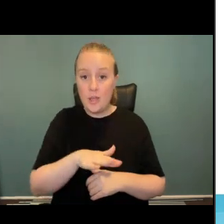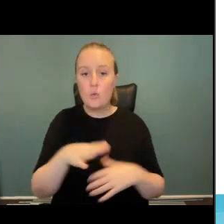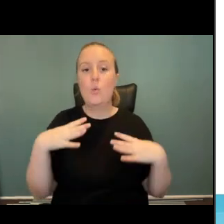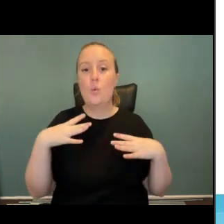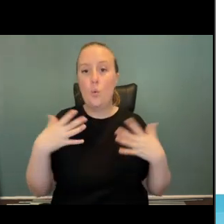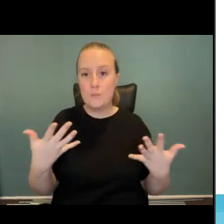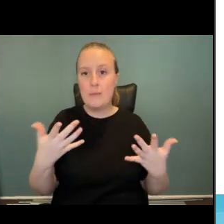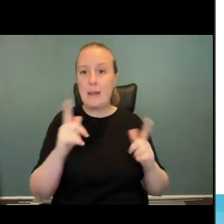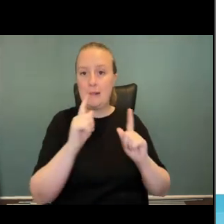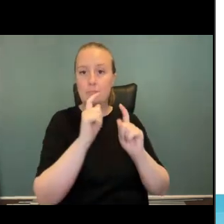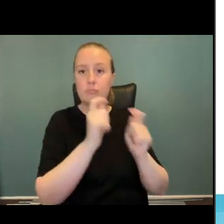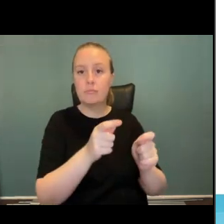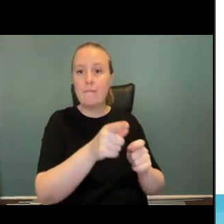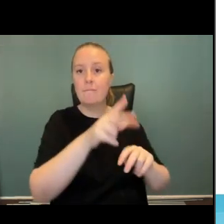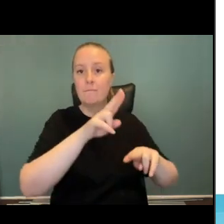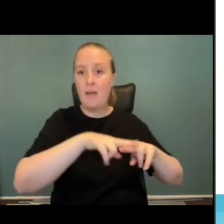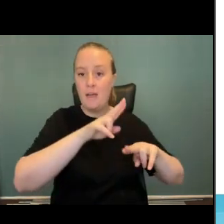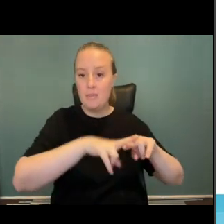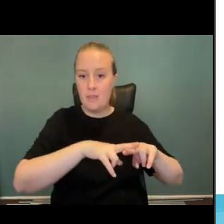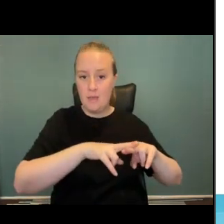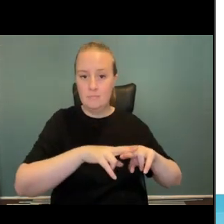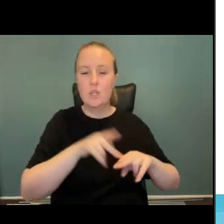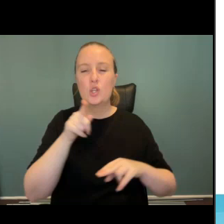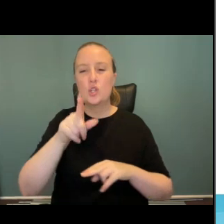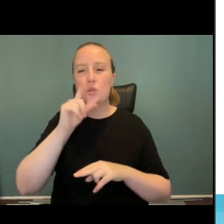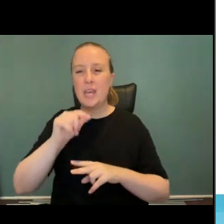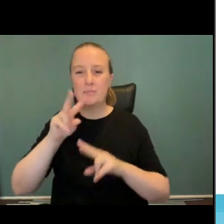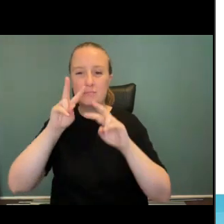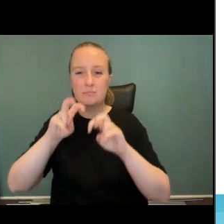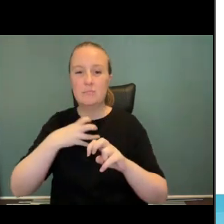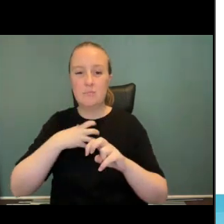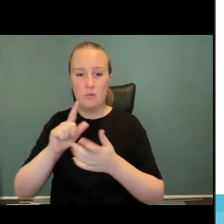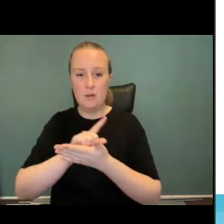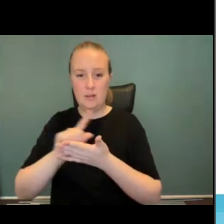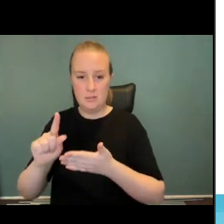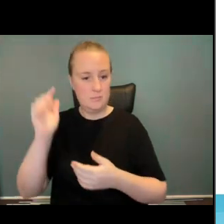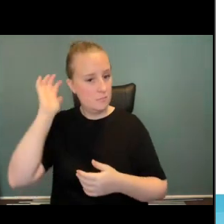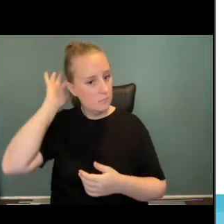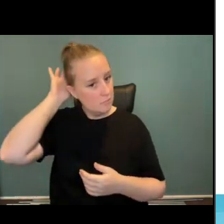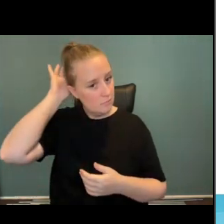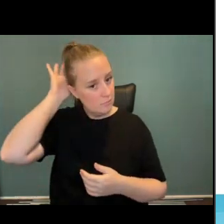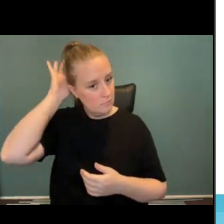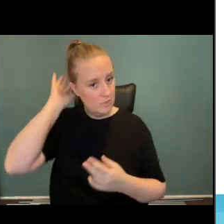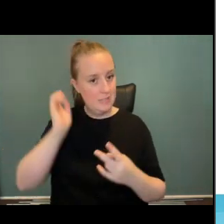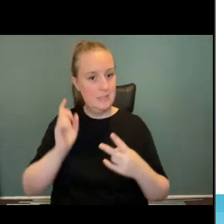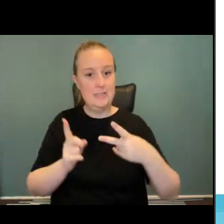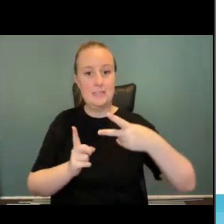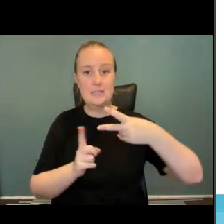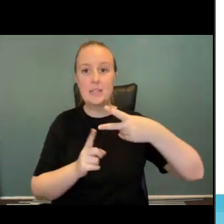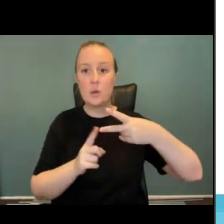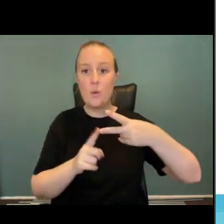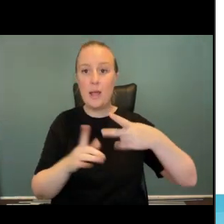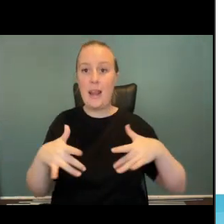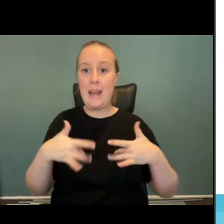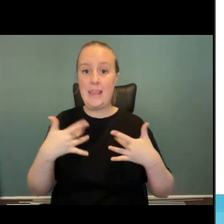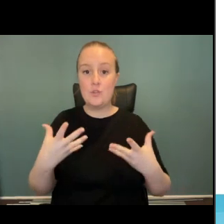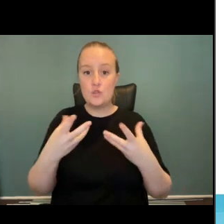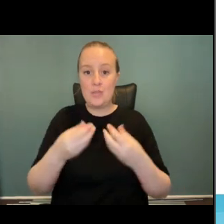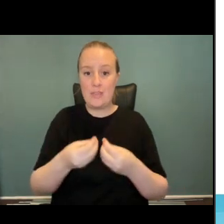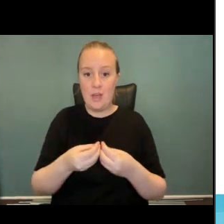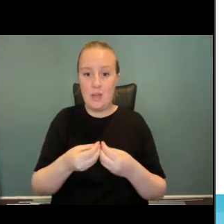go back and look into a bit more detail afterwards. So the next one is cohabitation not before 44 weeks and